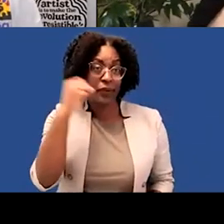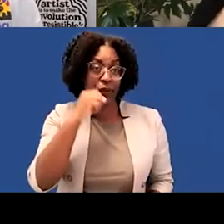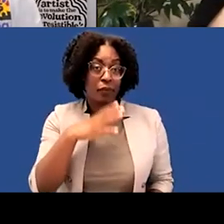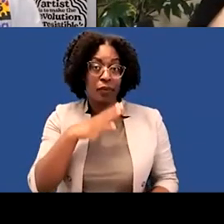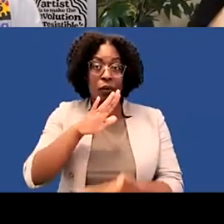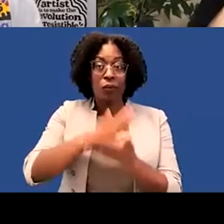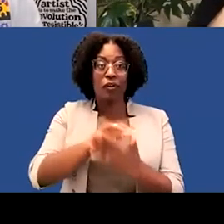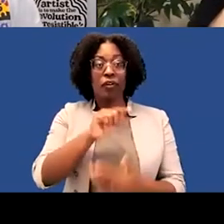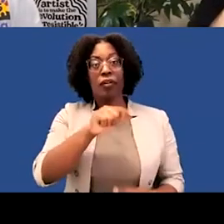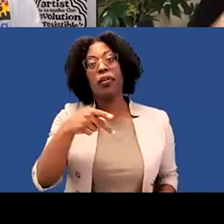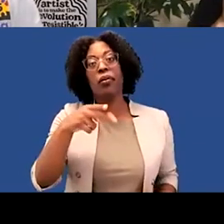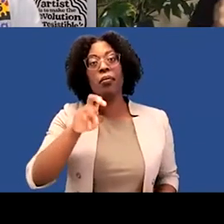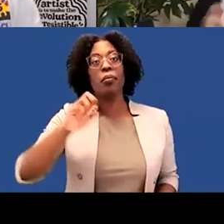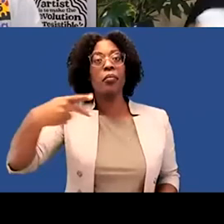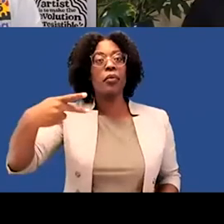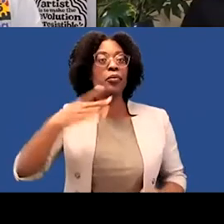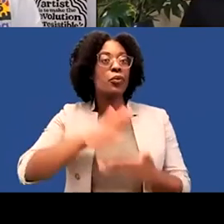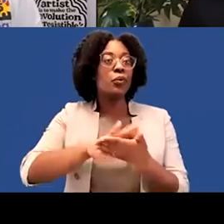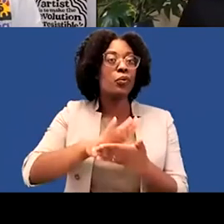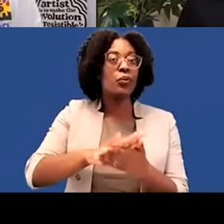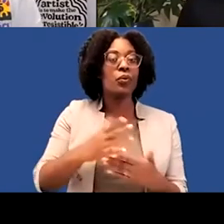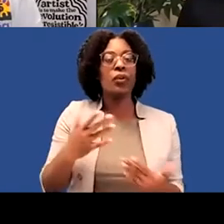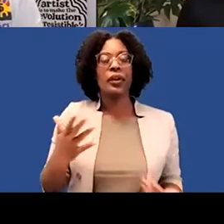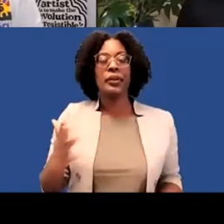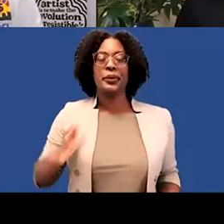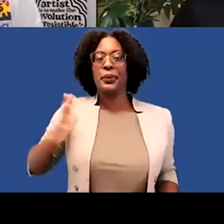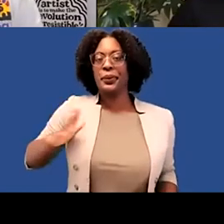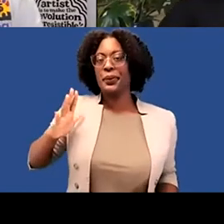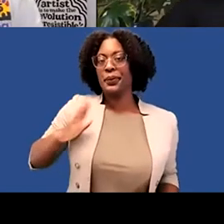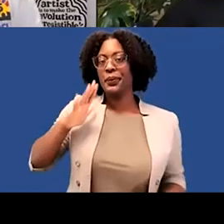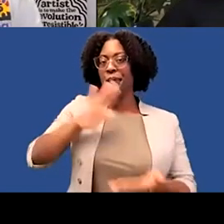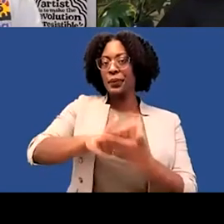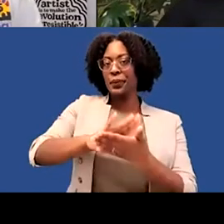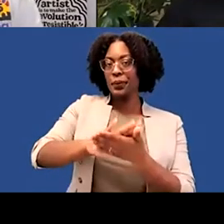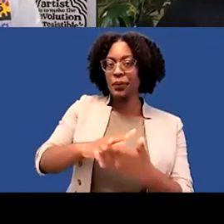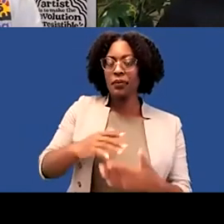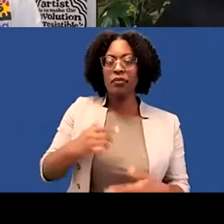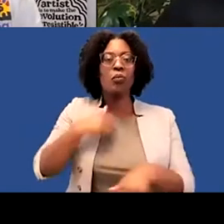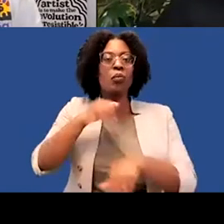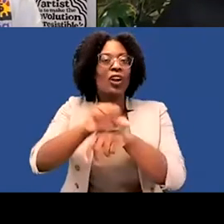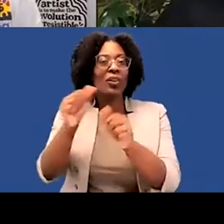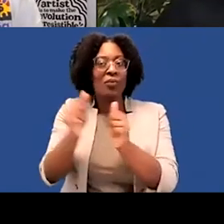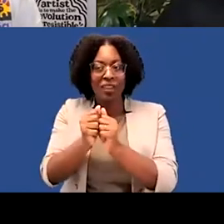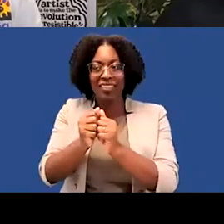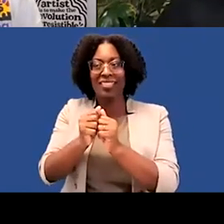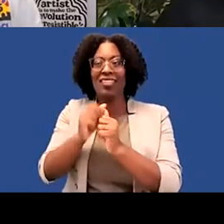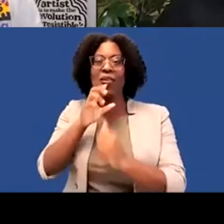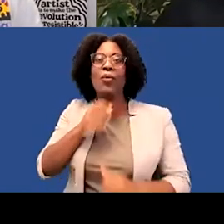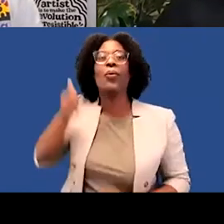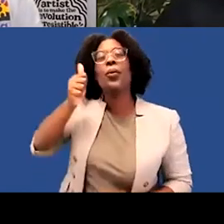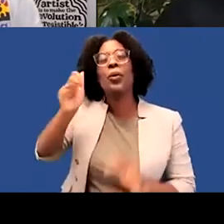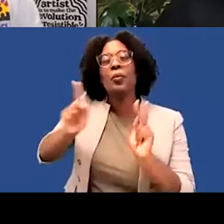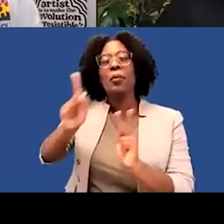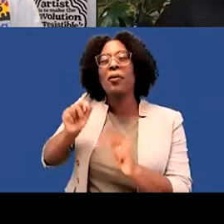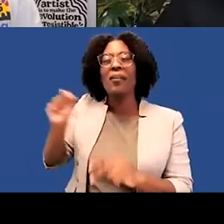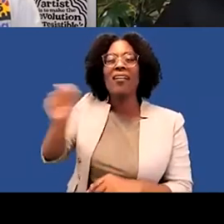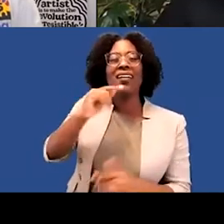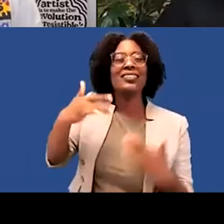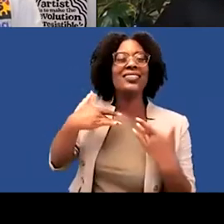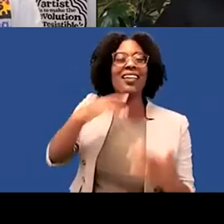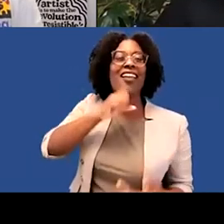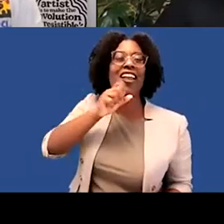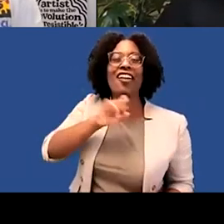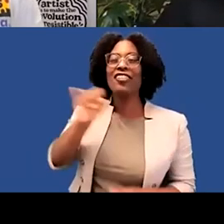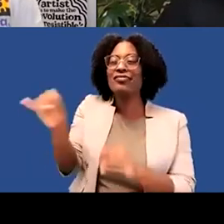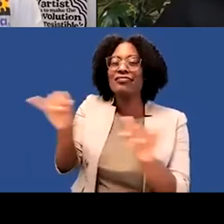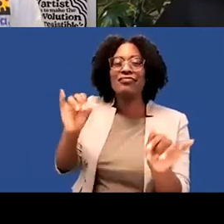with people who were, you know, the age of my grandparents. So people already thought, you know, I had all these things stacked against me, like, oh, are you a student,